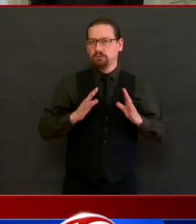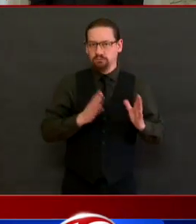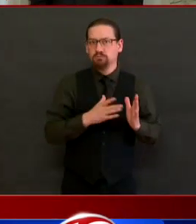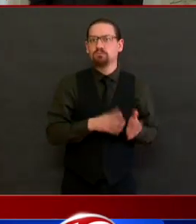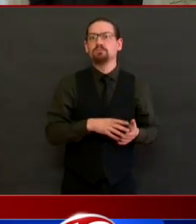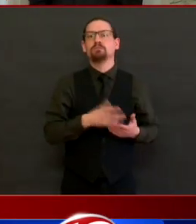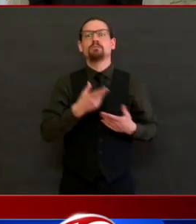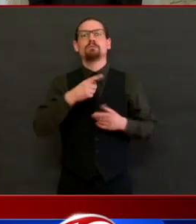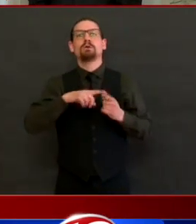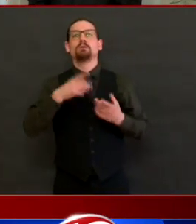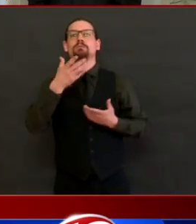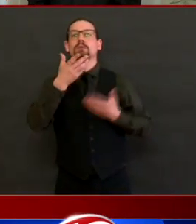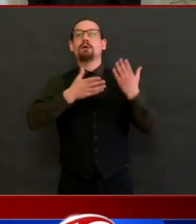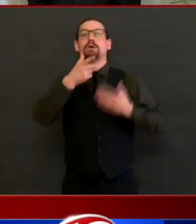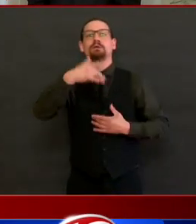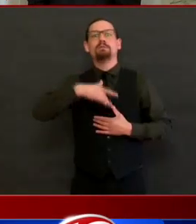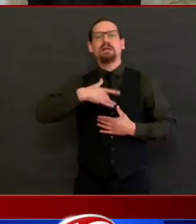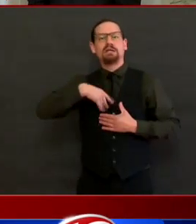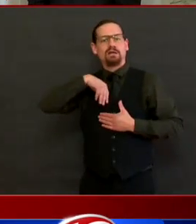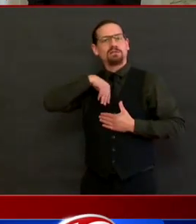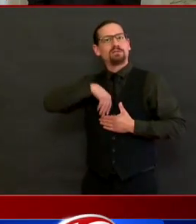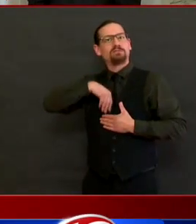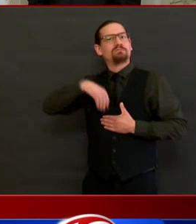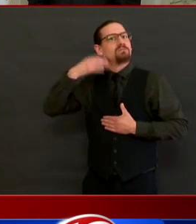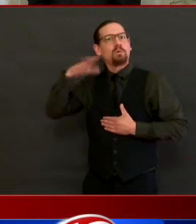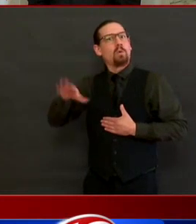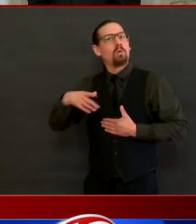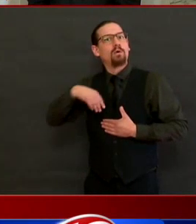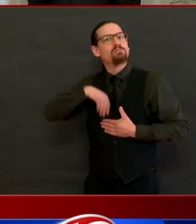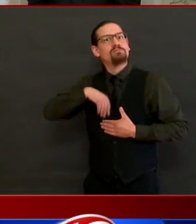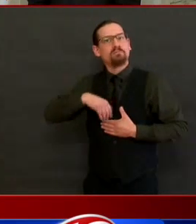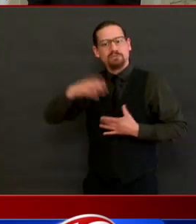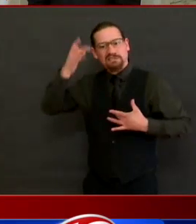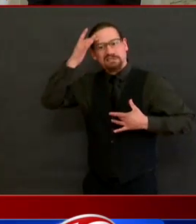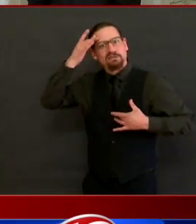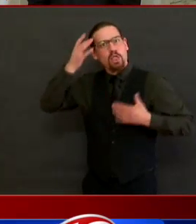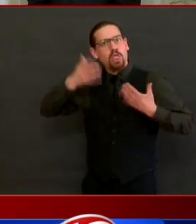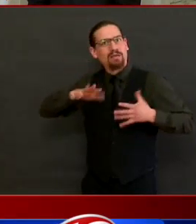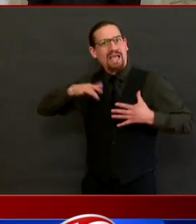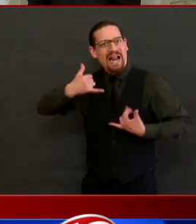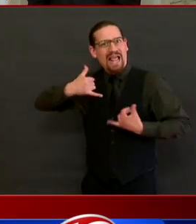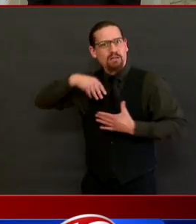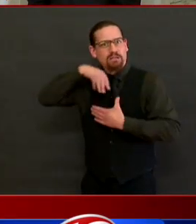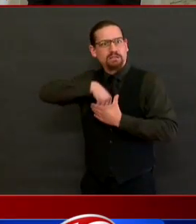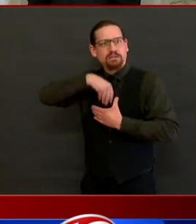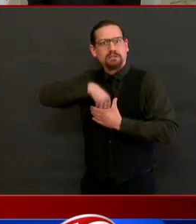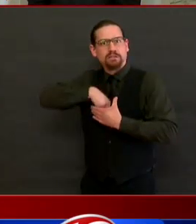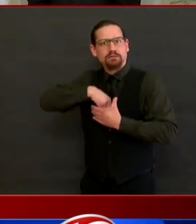transmission of illness that you're not aware of, wearing a cloth face covering will help to limit that.